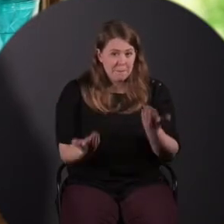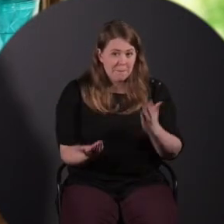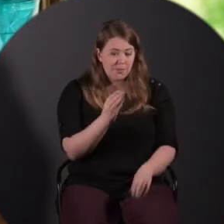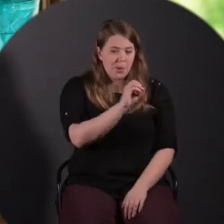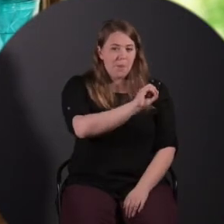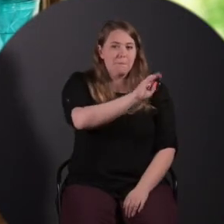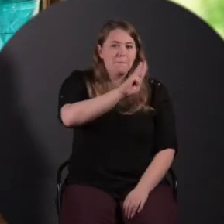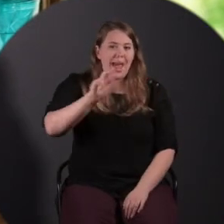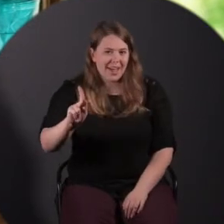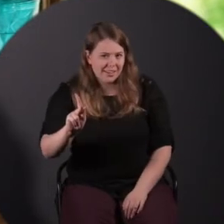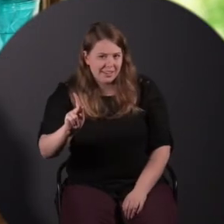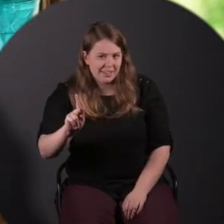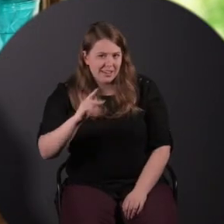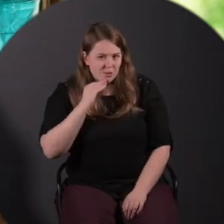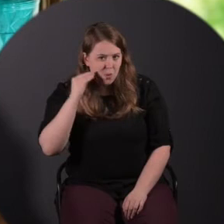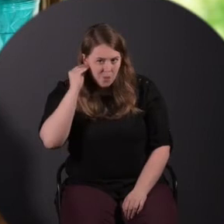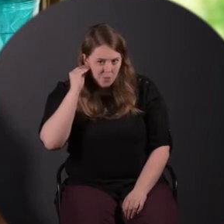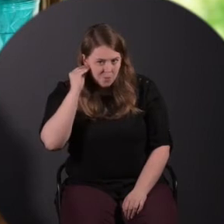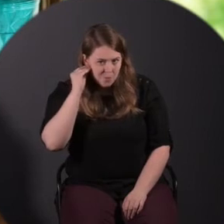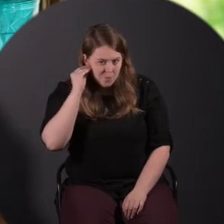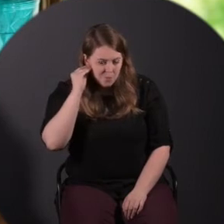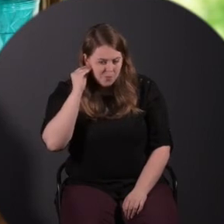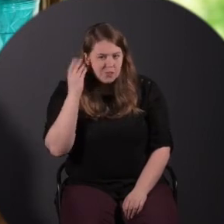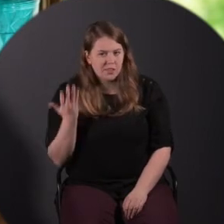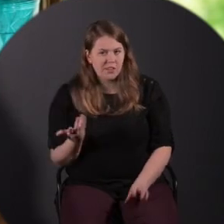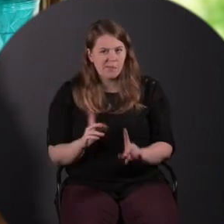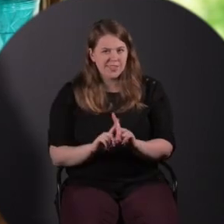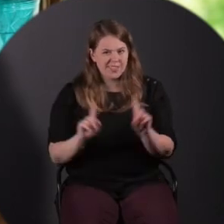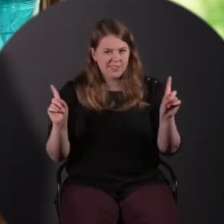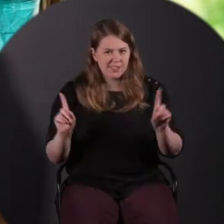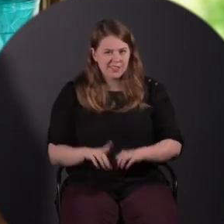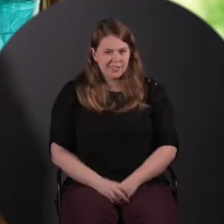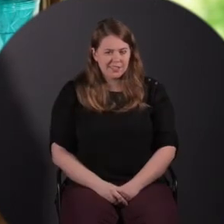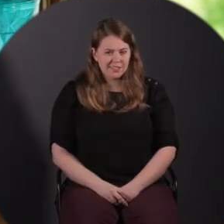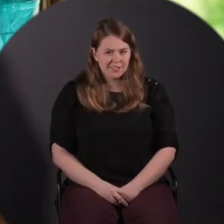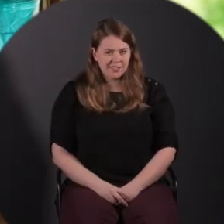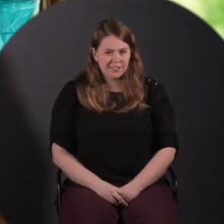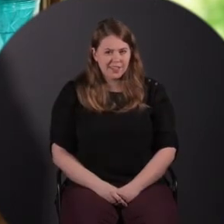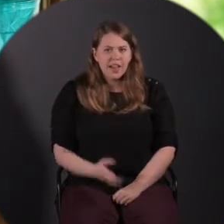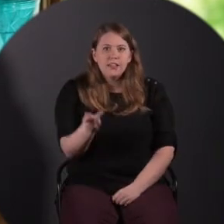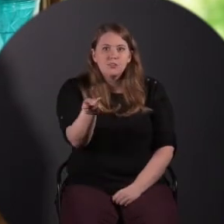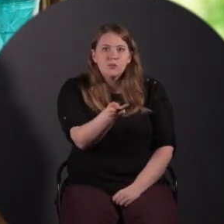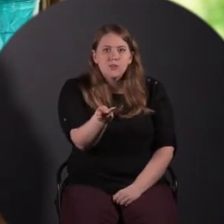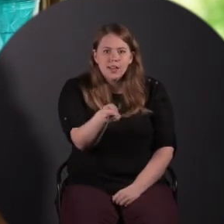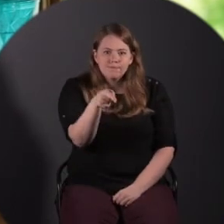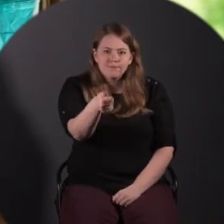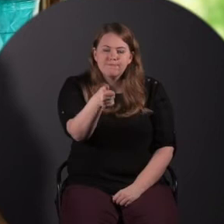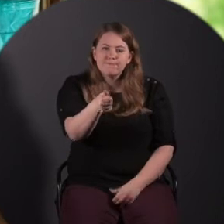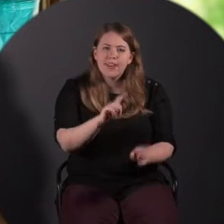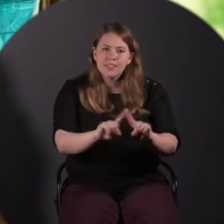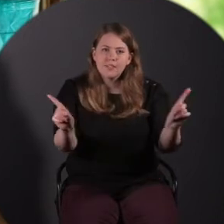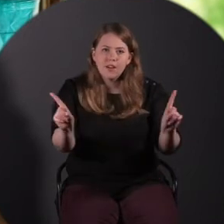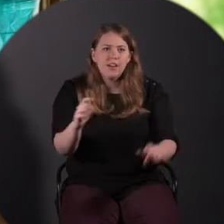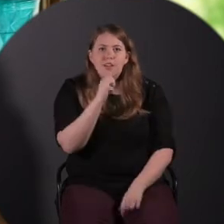to a place that they called home, but it was different. And they were different. They weren't